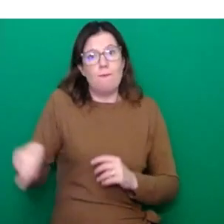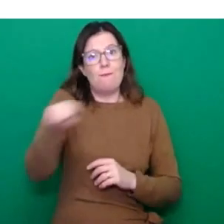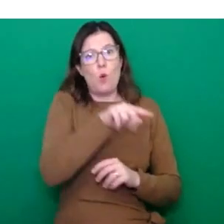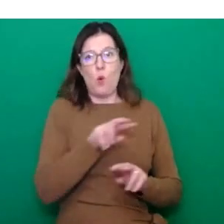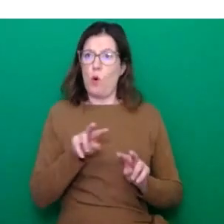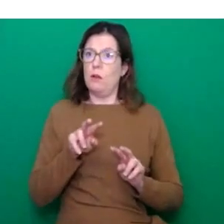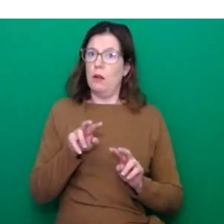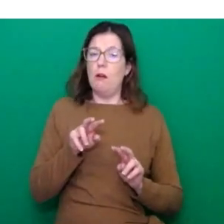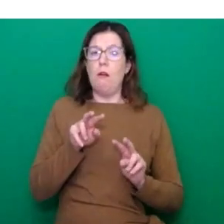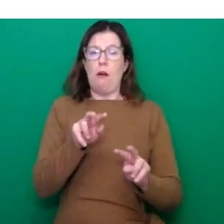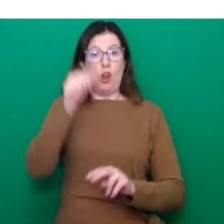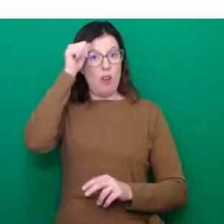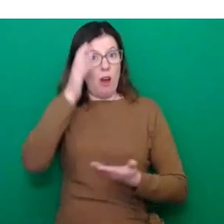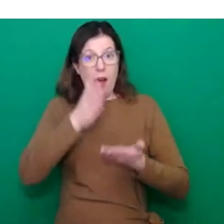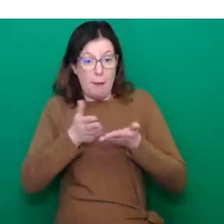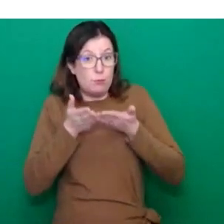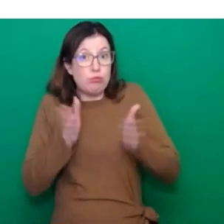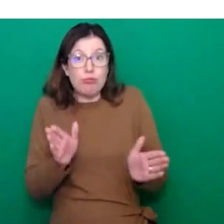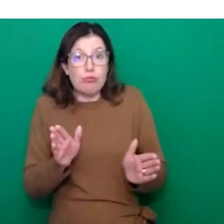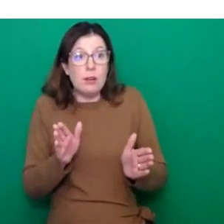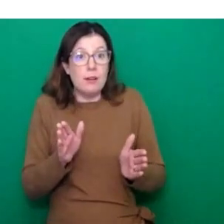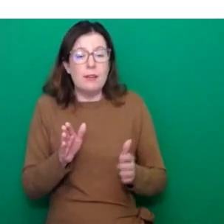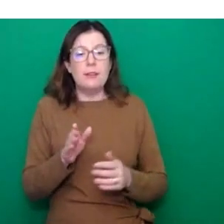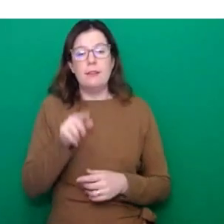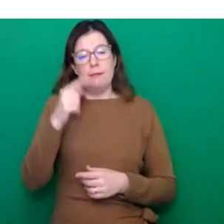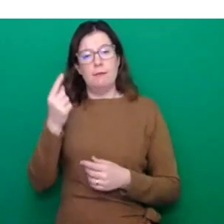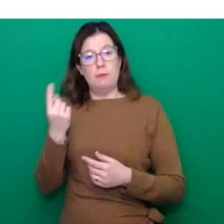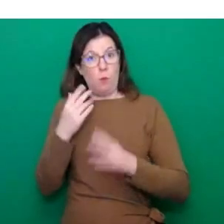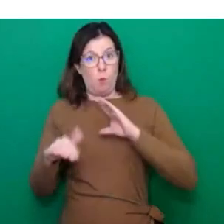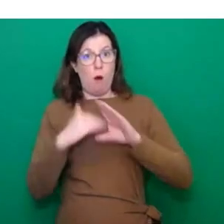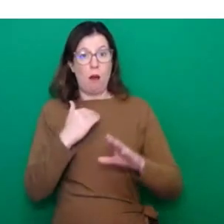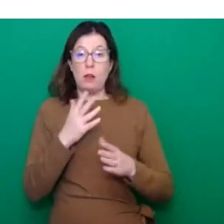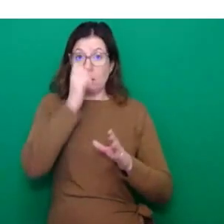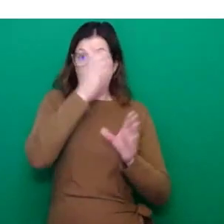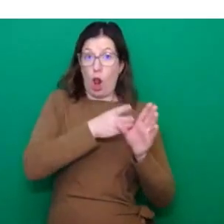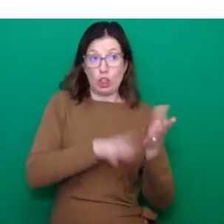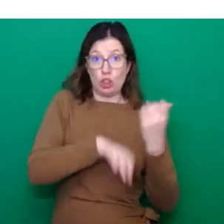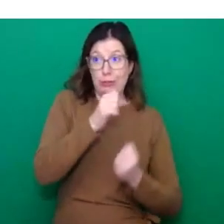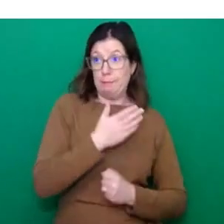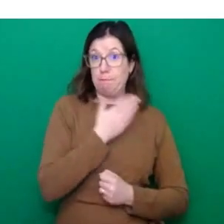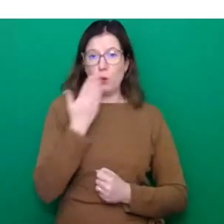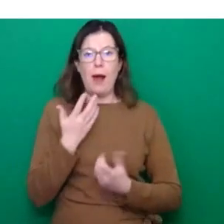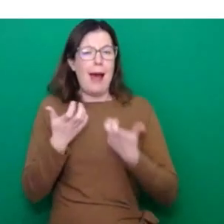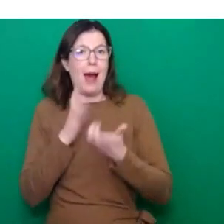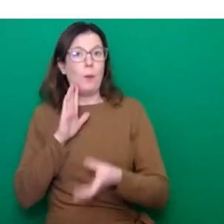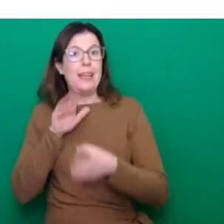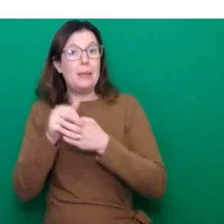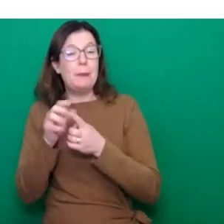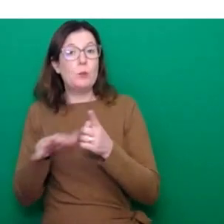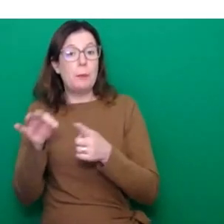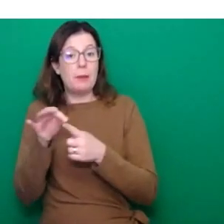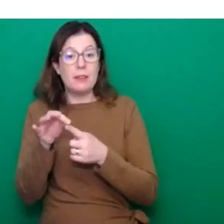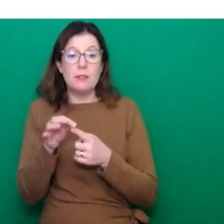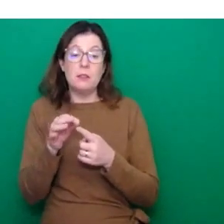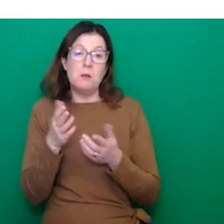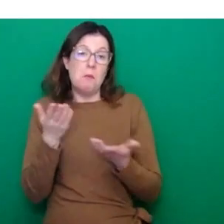the Slido, what other routes are there into the role if you don't have a psychology degree? So I suppose that's kind of what we've been talking about there. That does vary a